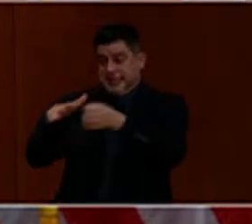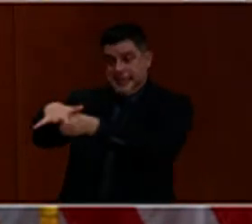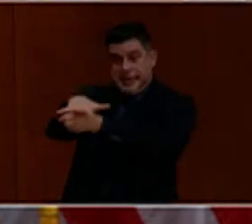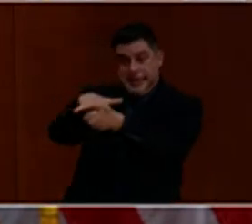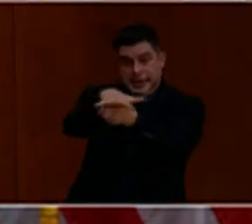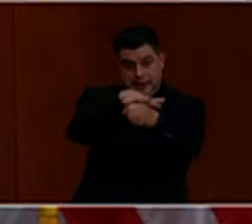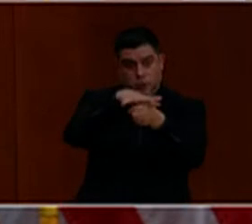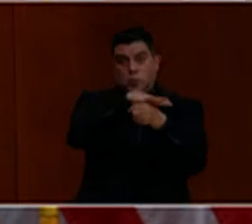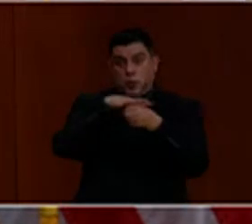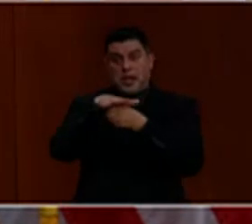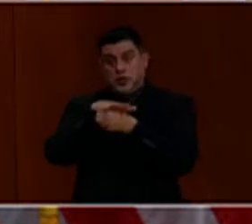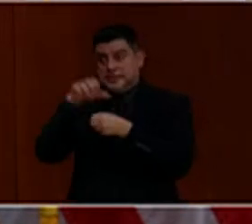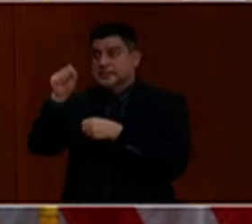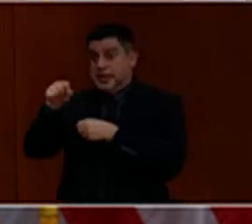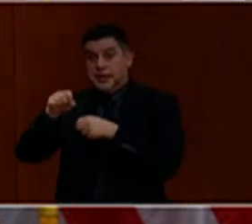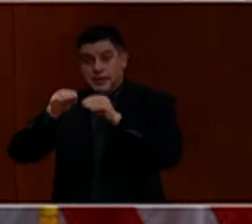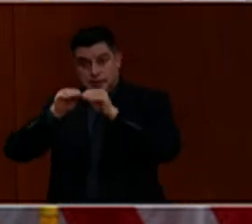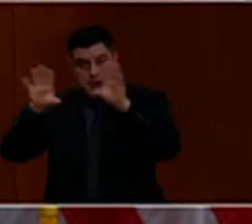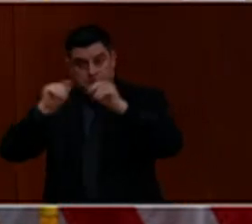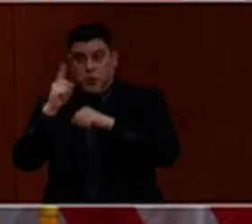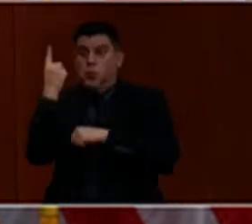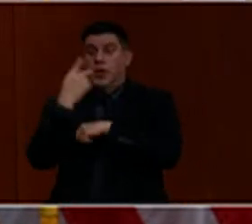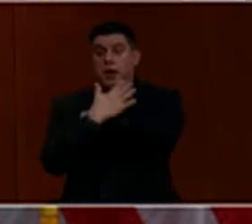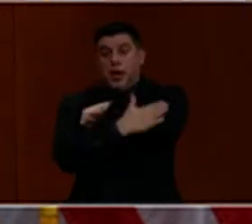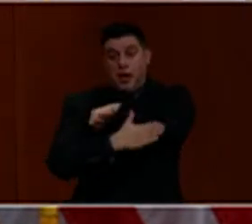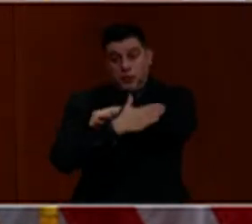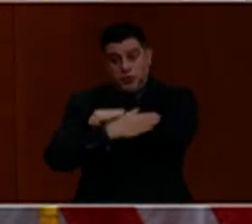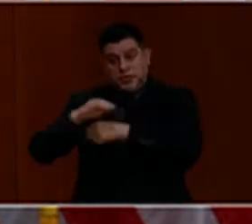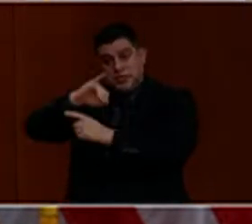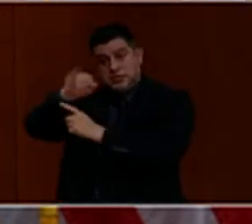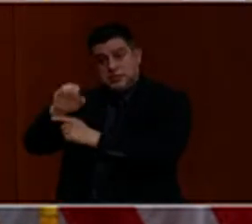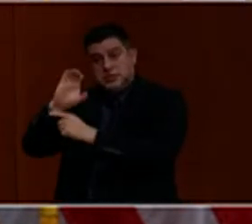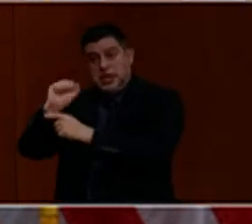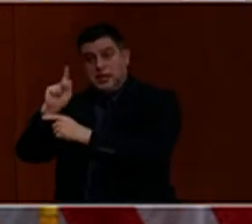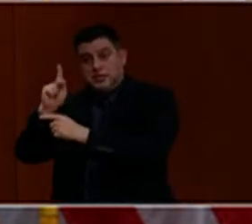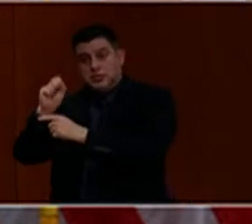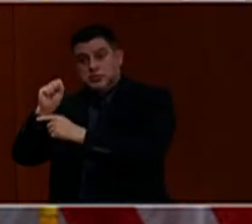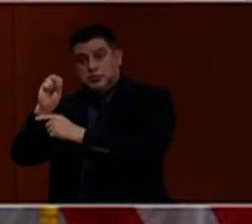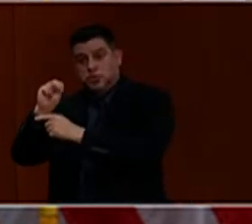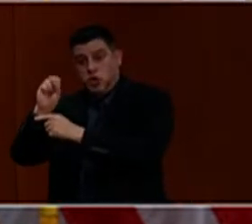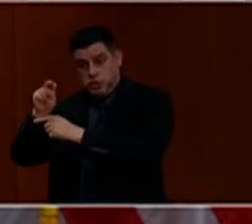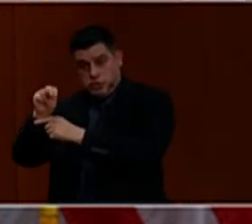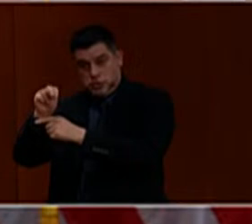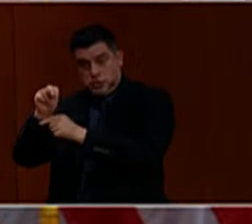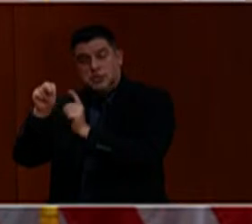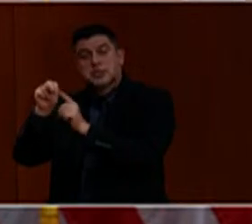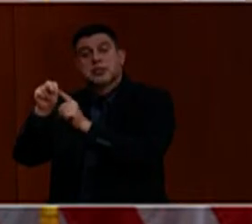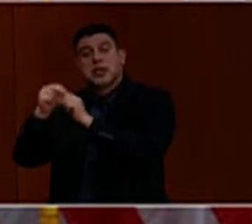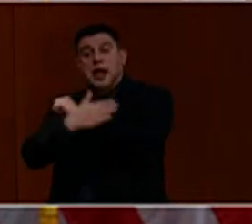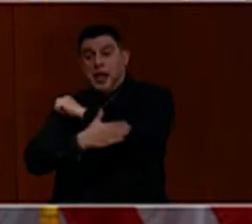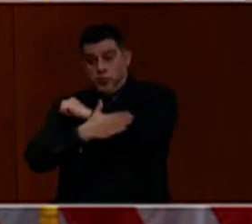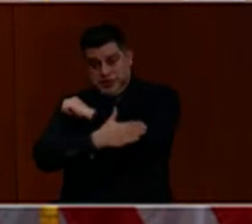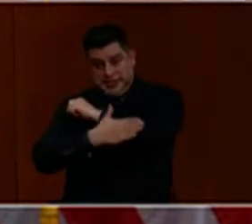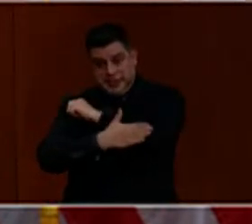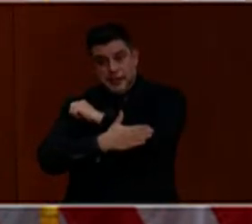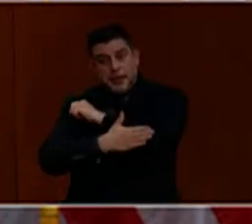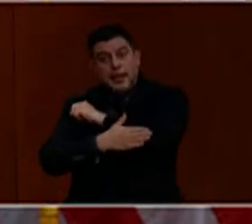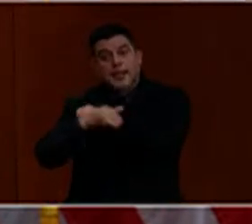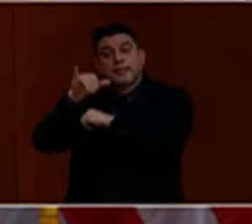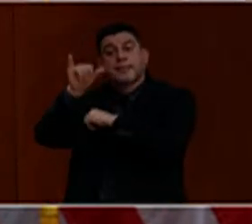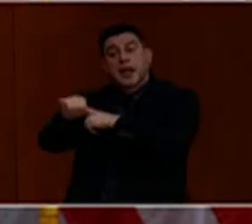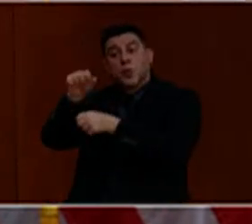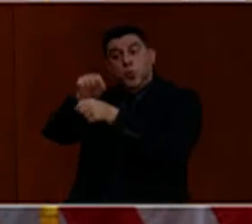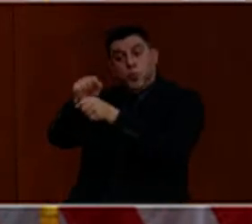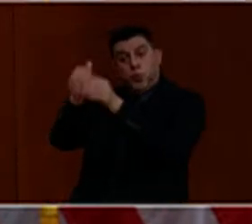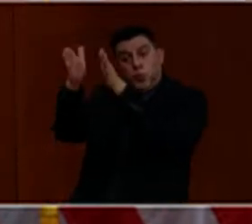County, you had 50 workers test positive, all asymptomatic, but that got